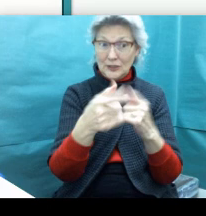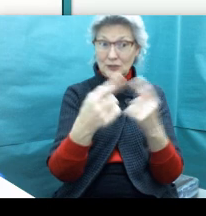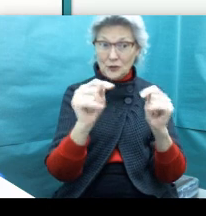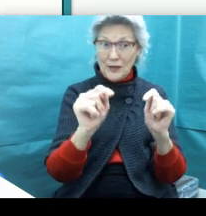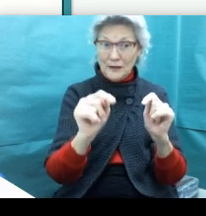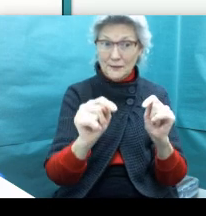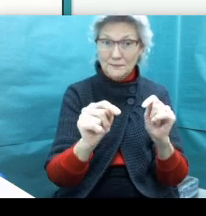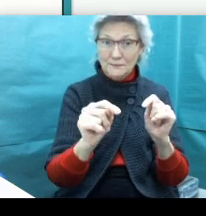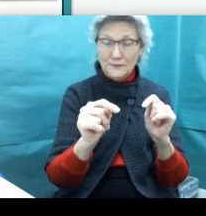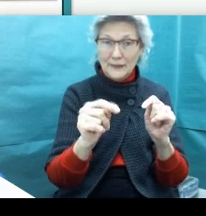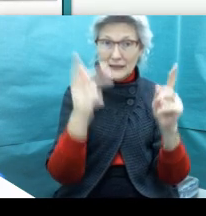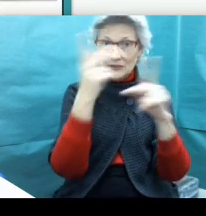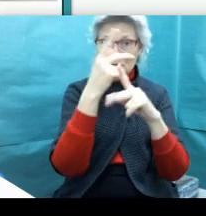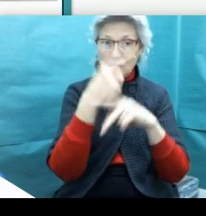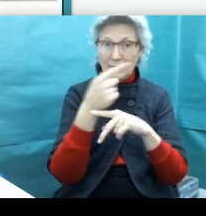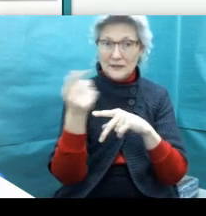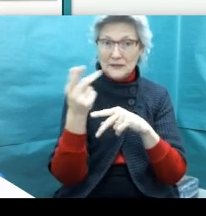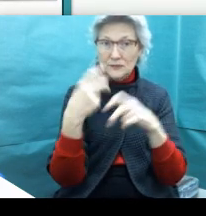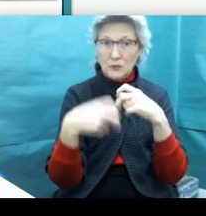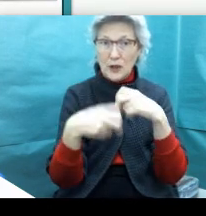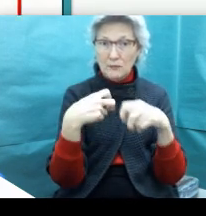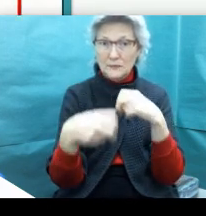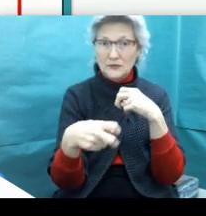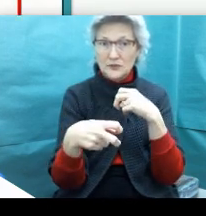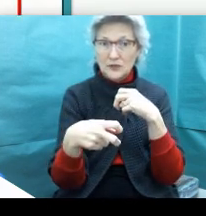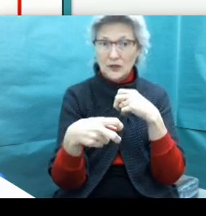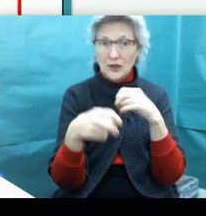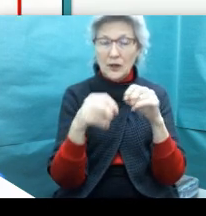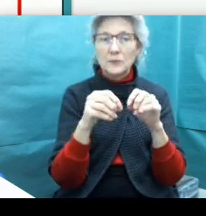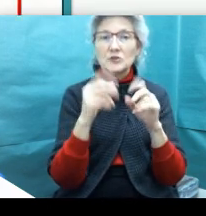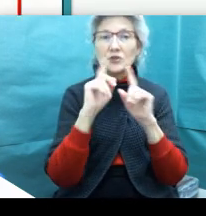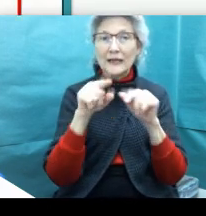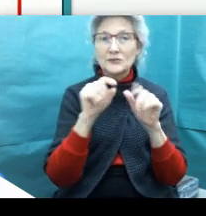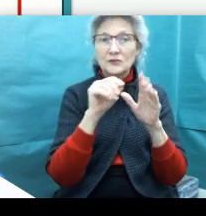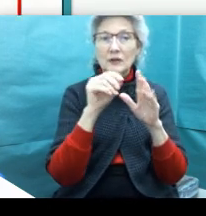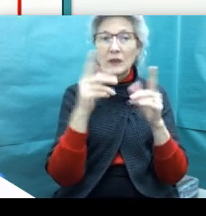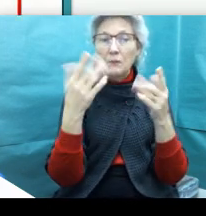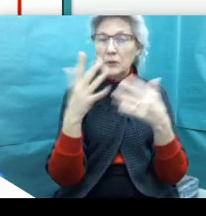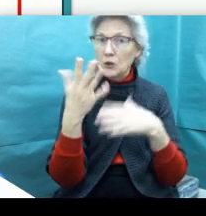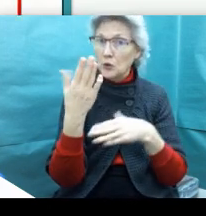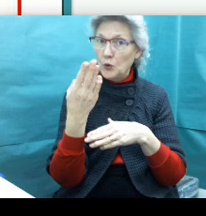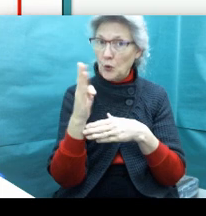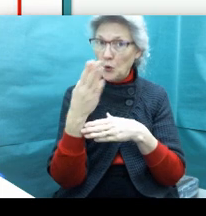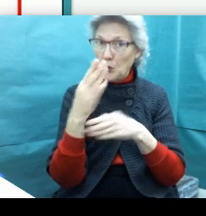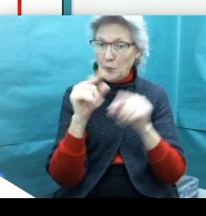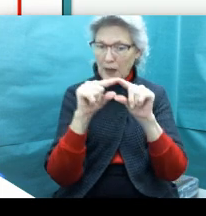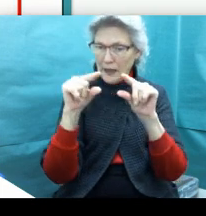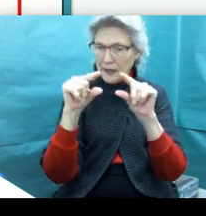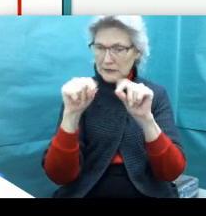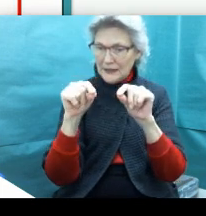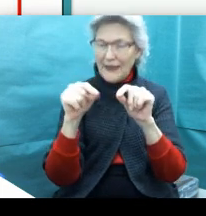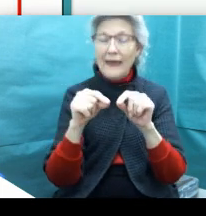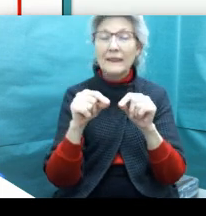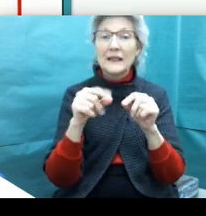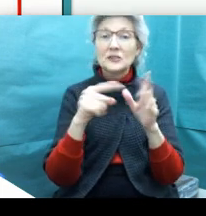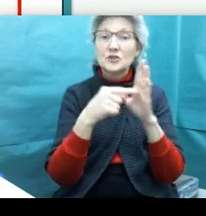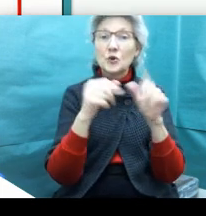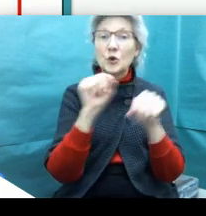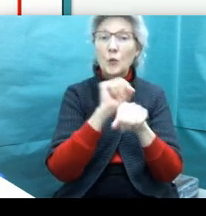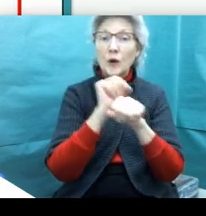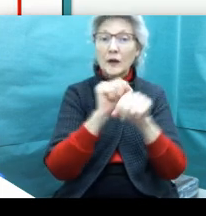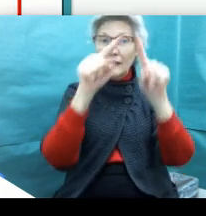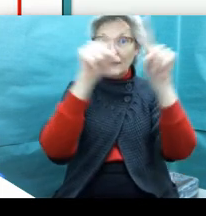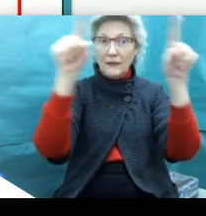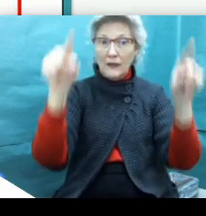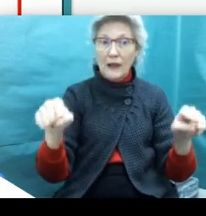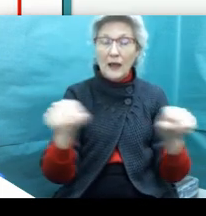go. You're going to solve these problems, write your answer in the blue box, and then put your work in your answer that stands out somehow, whether